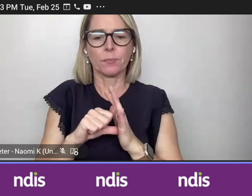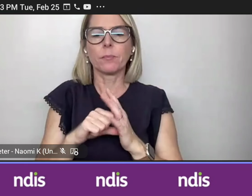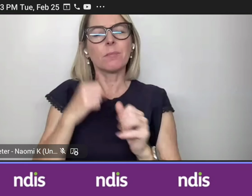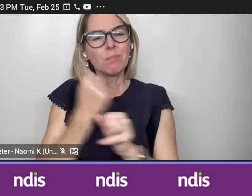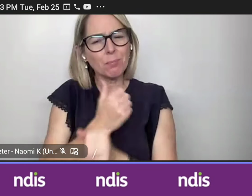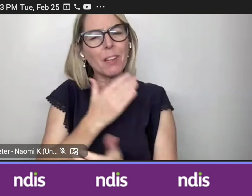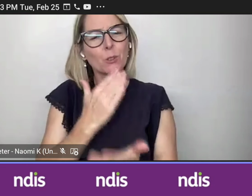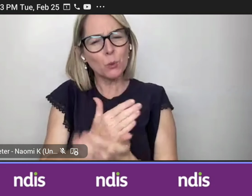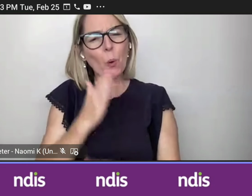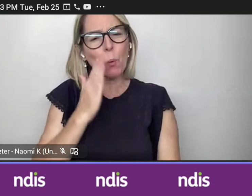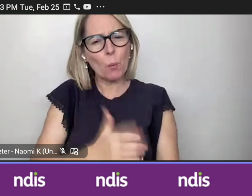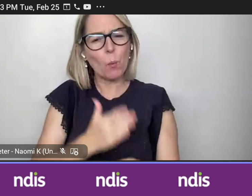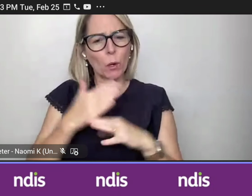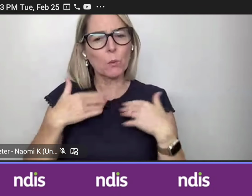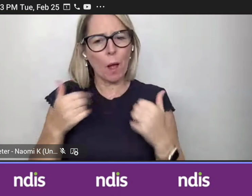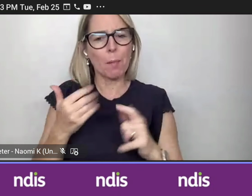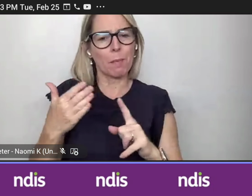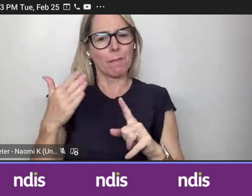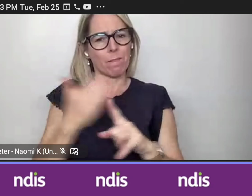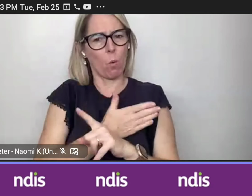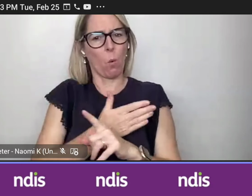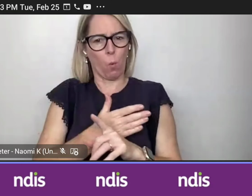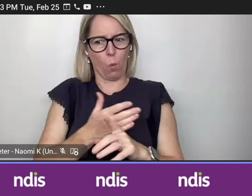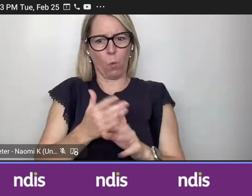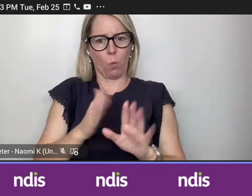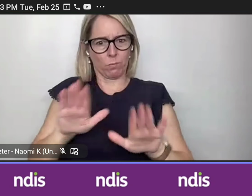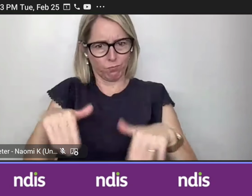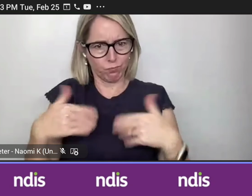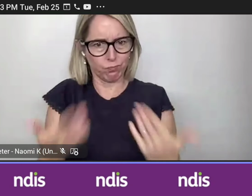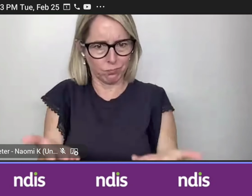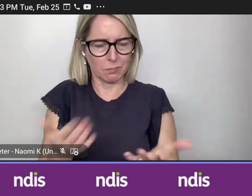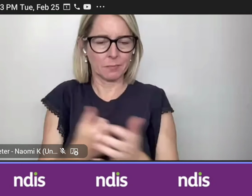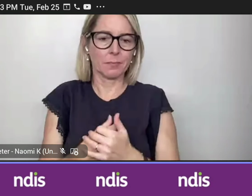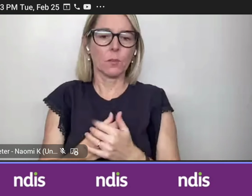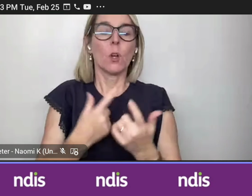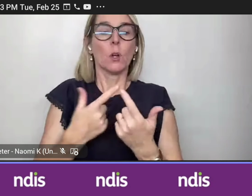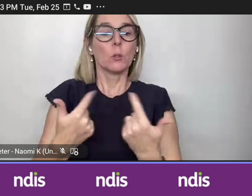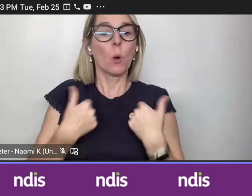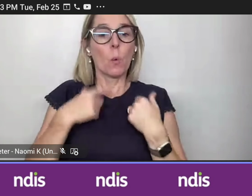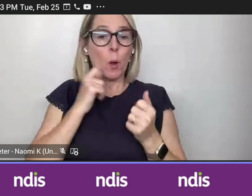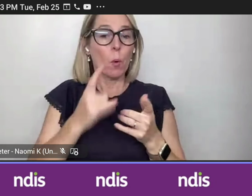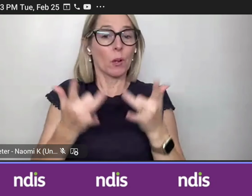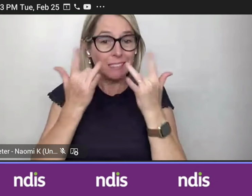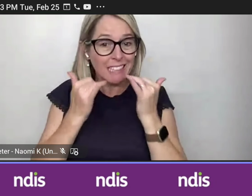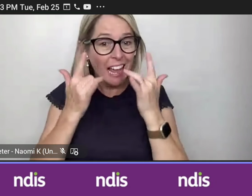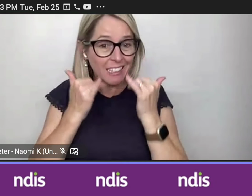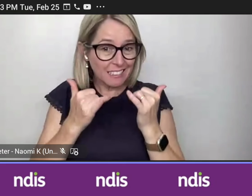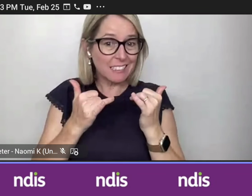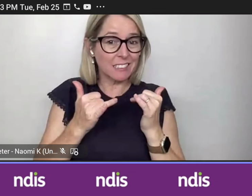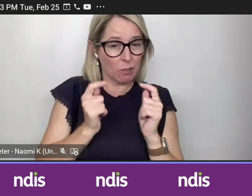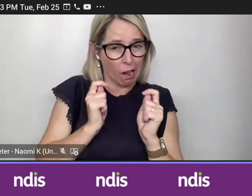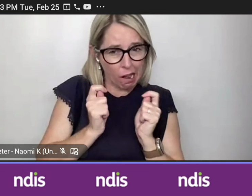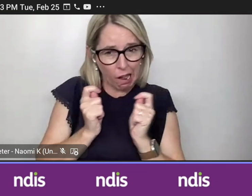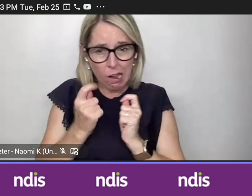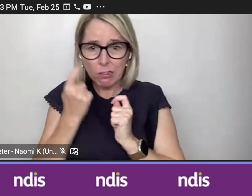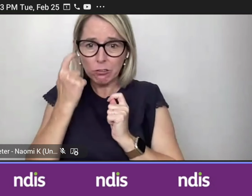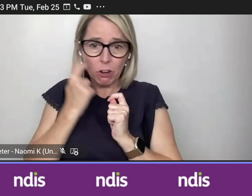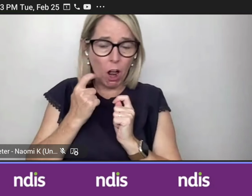well before we start using it. So we will include testing the new way of working with